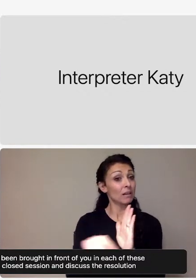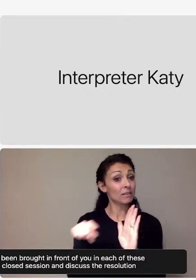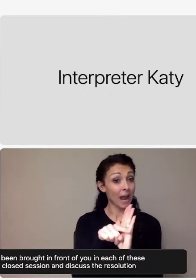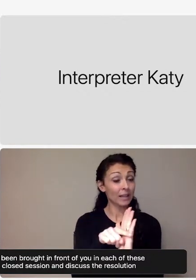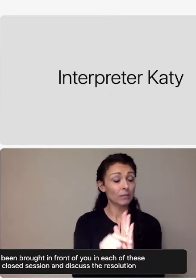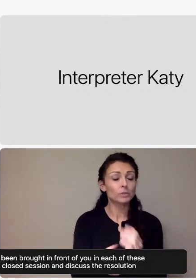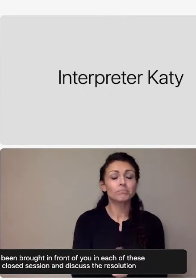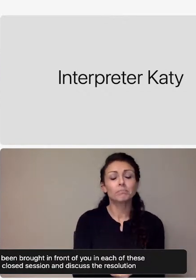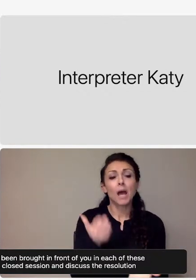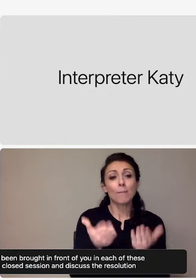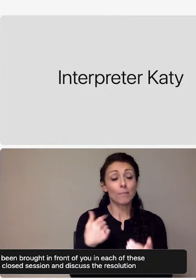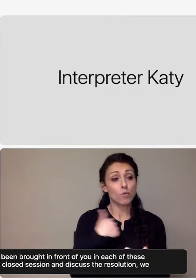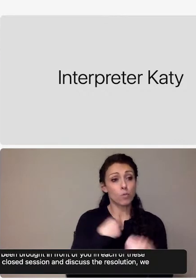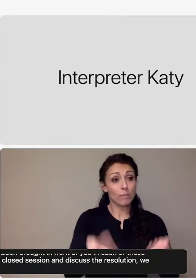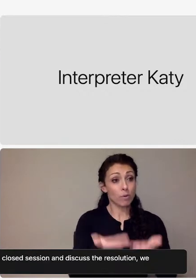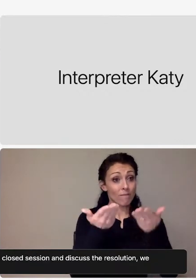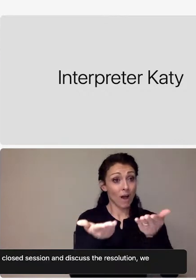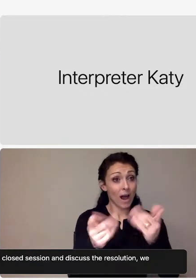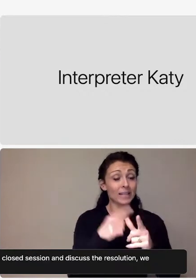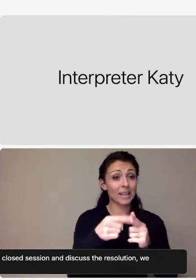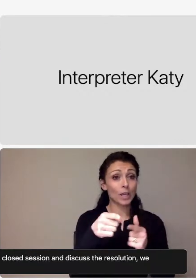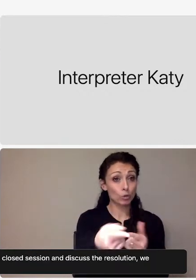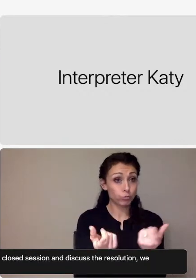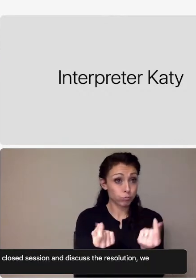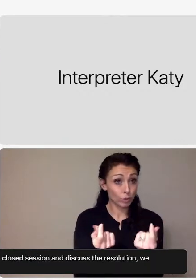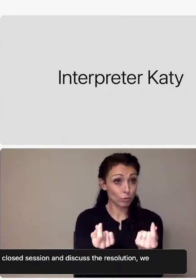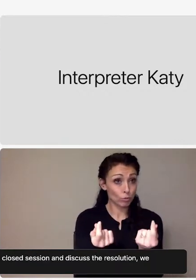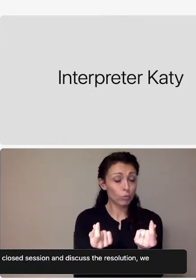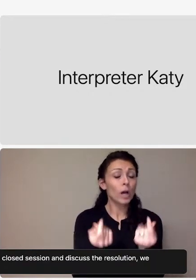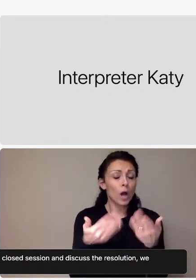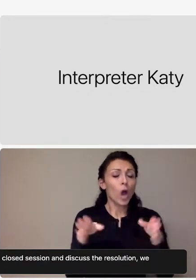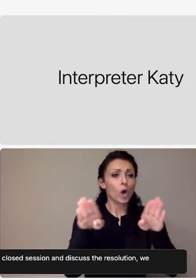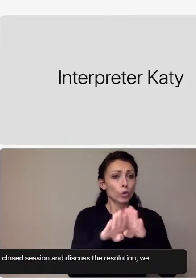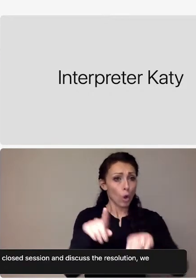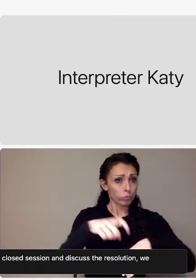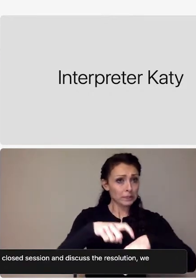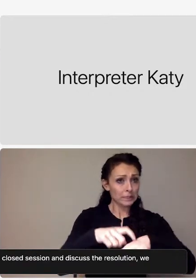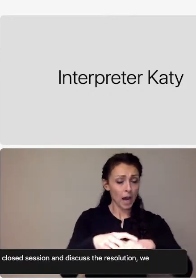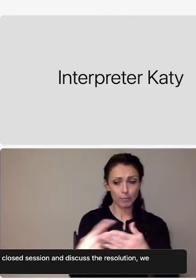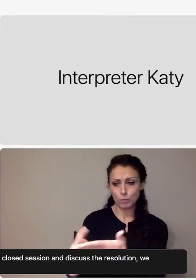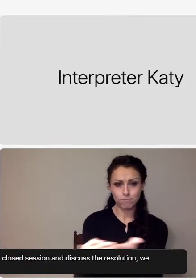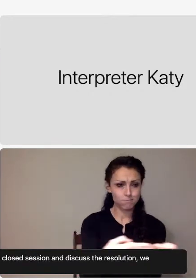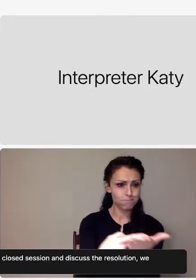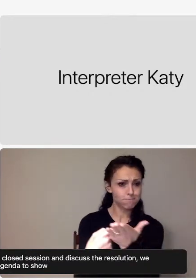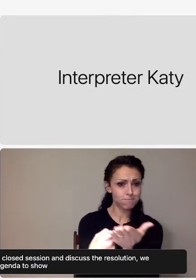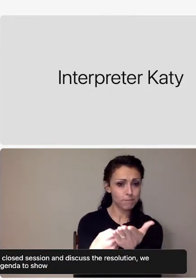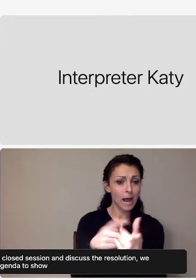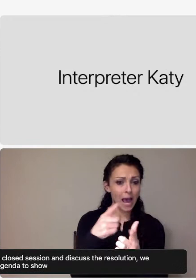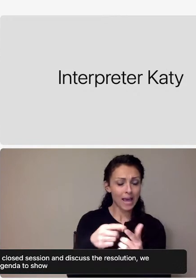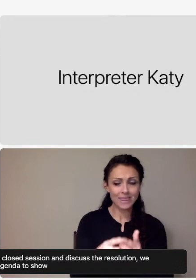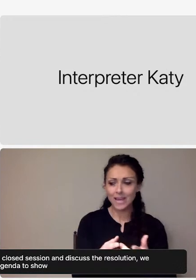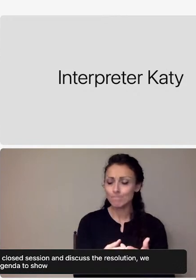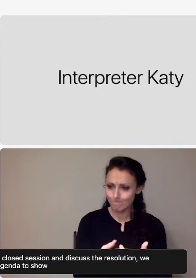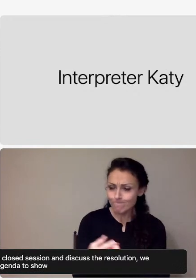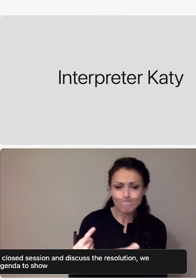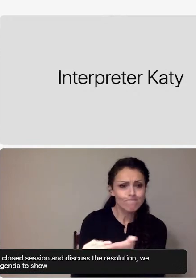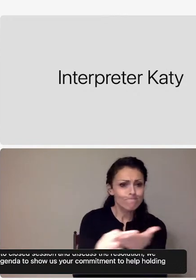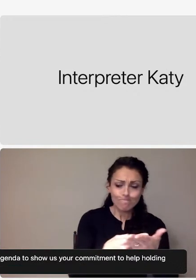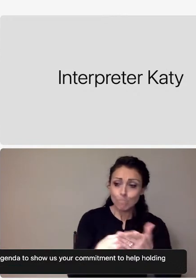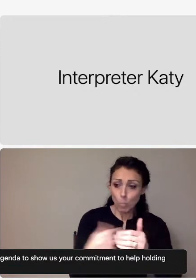provide it to you you can show us your care by placing a resolution on the next agenda to show us your commitment to upholding your oath of